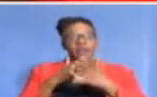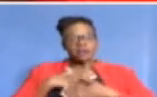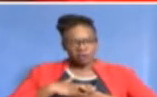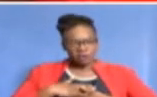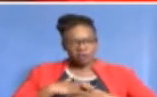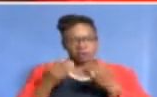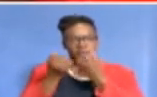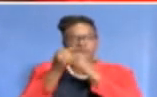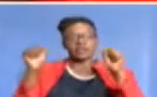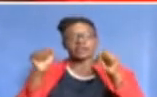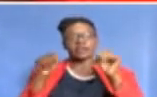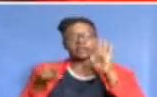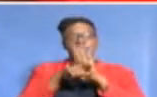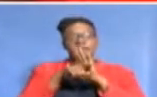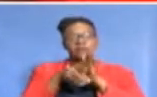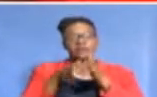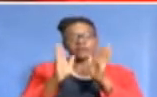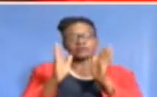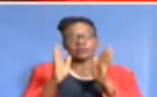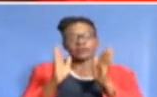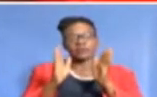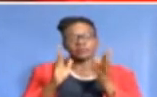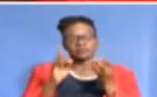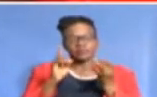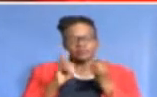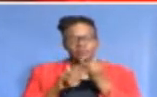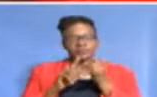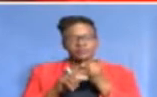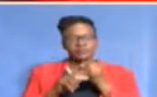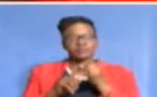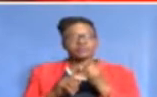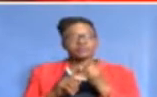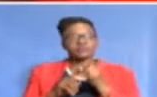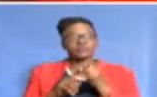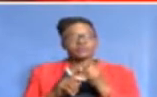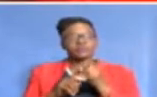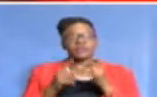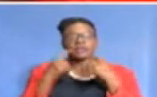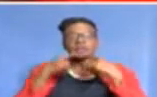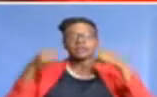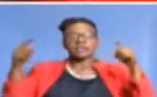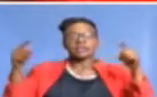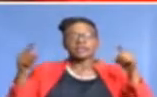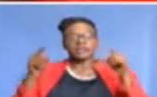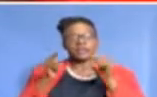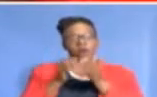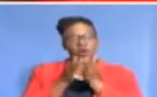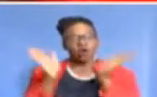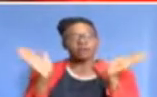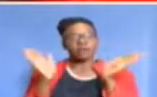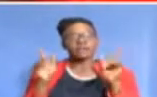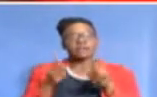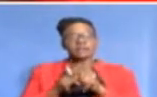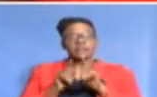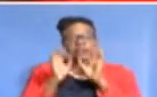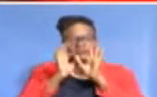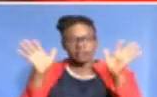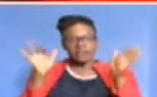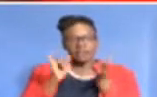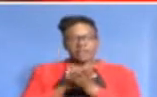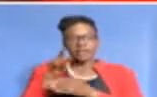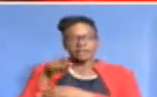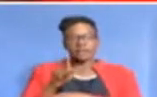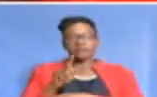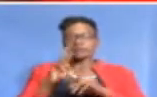in a negative light. Number two, declaring openly and publicly that he would